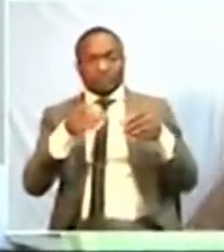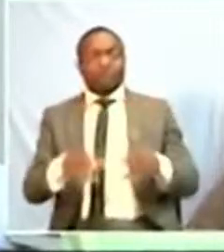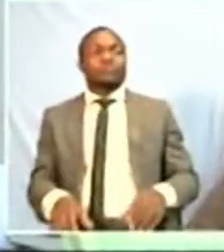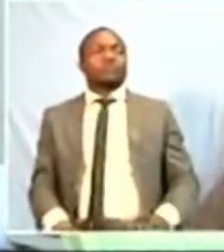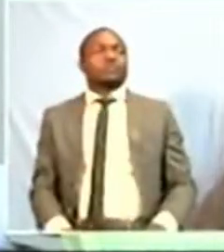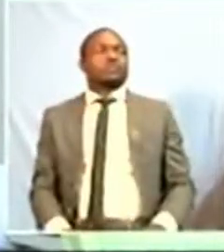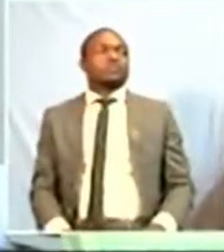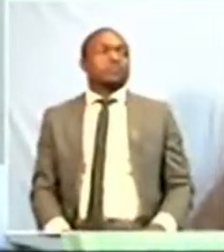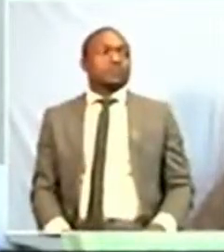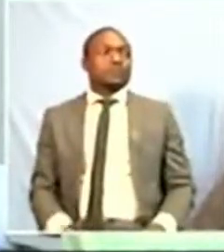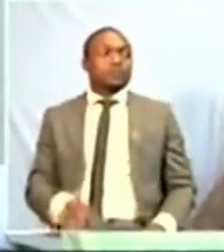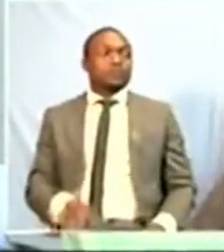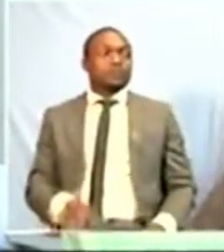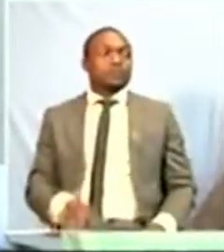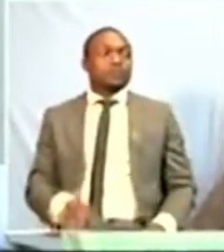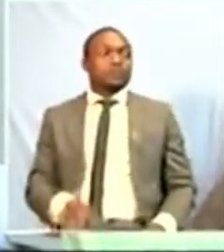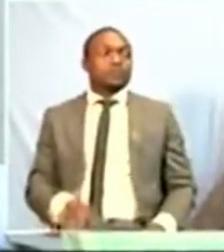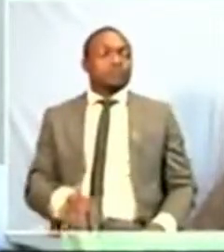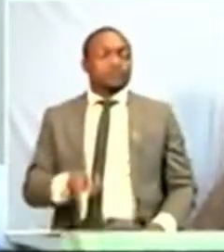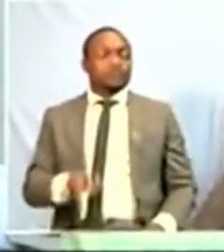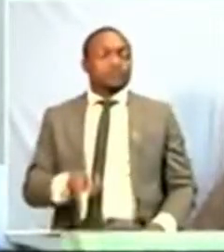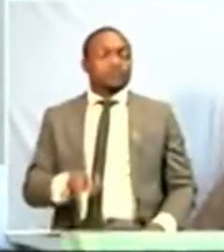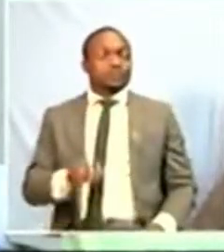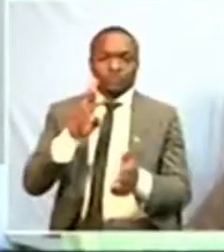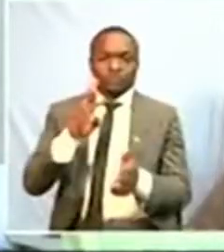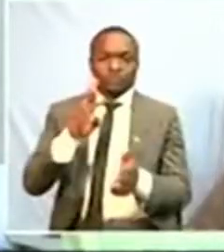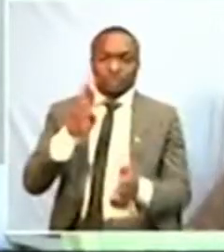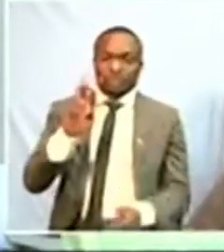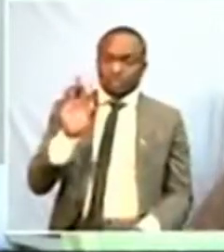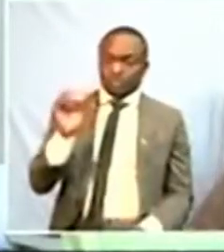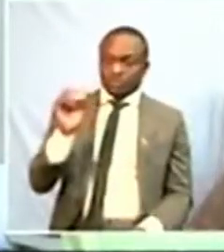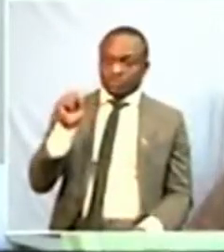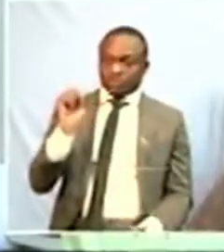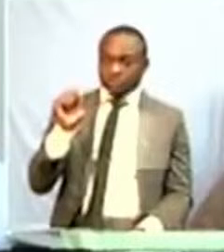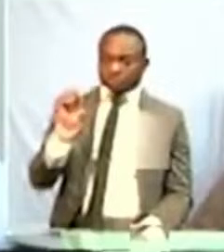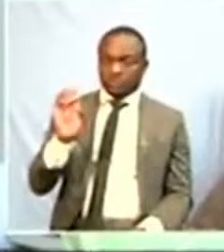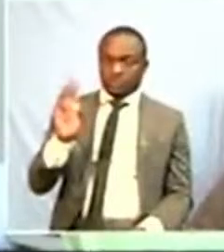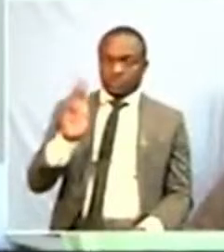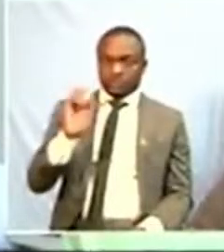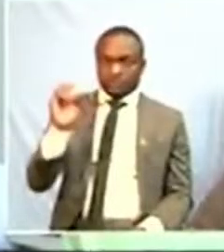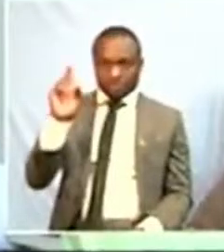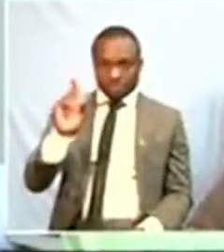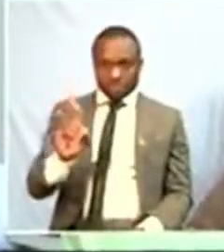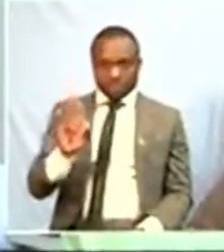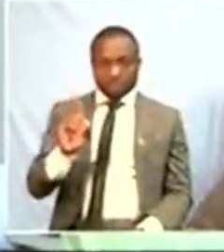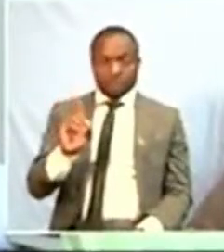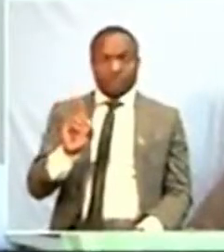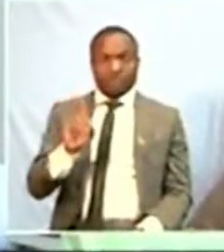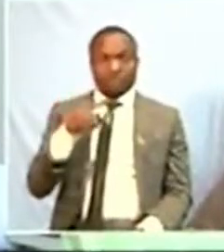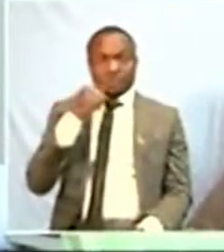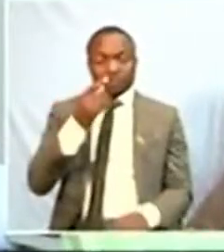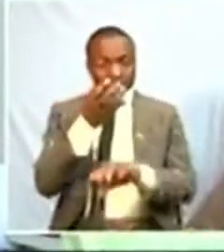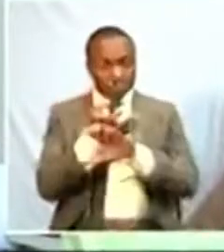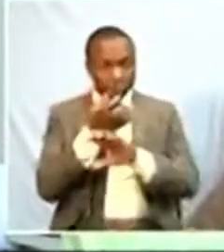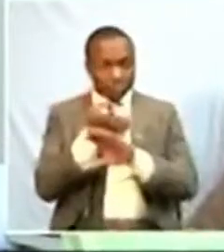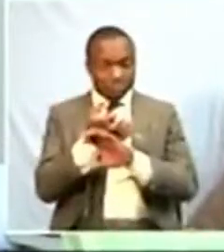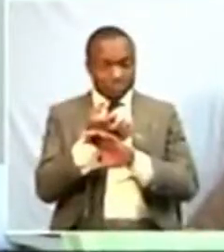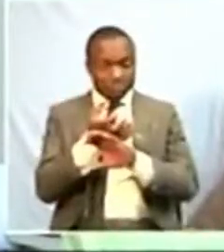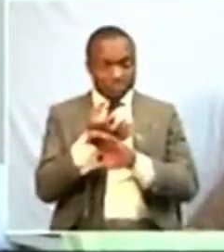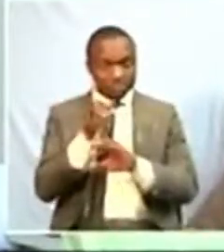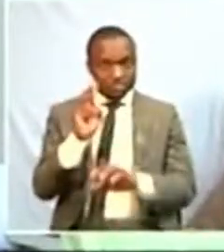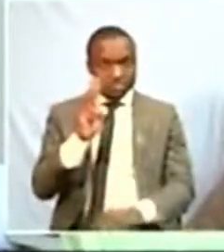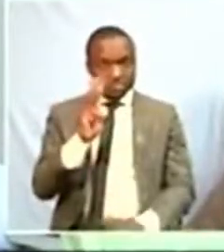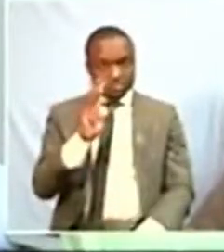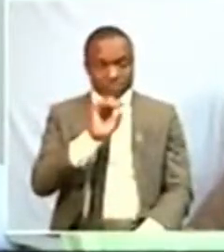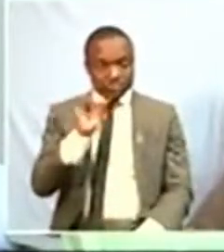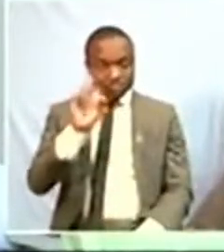committee. Yes. Rosewood. There was a mention of hardwood, then we went to rosewood, and